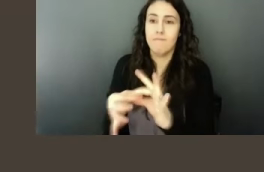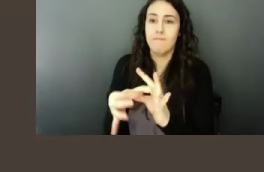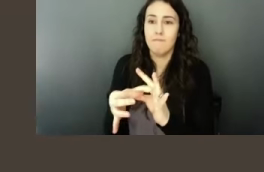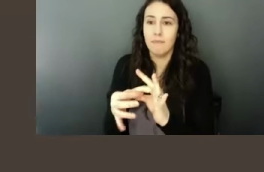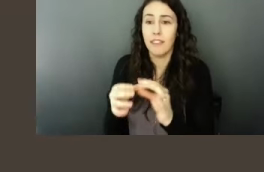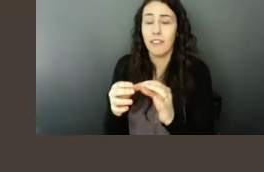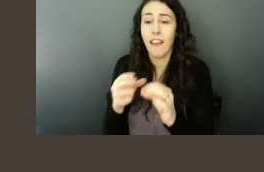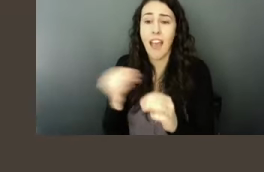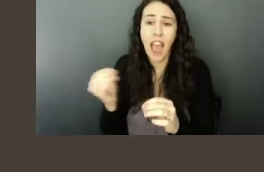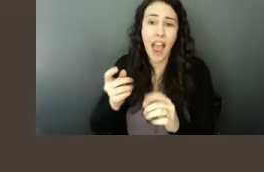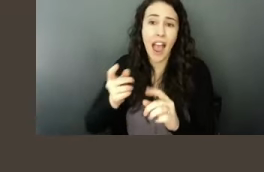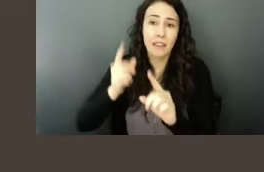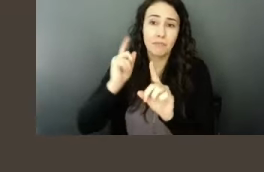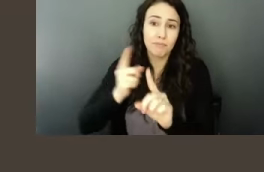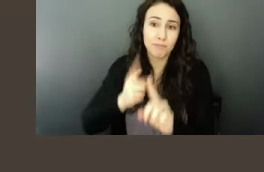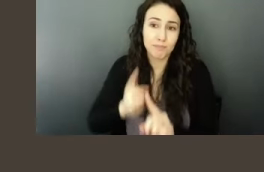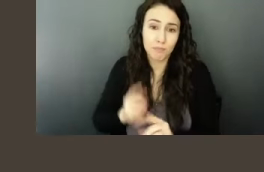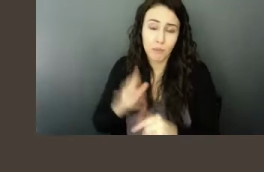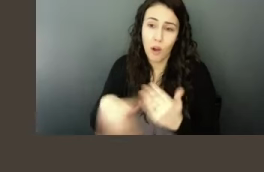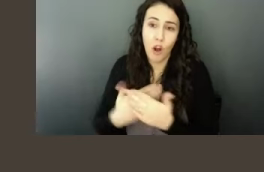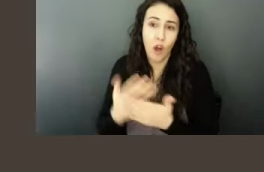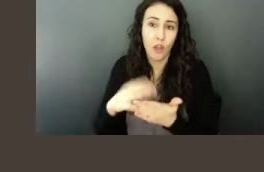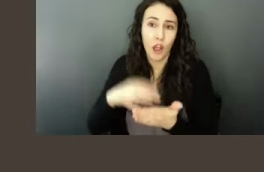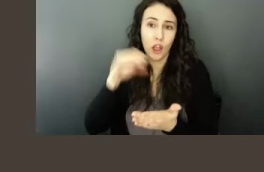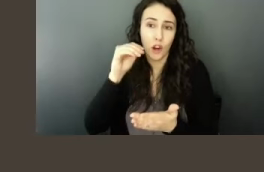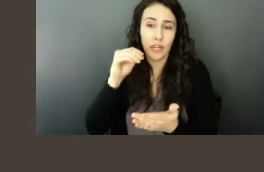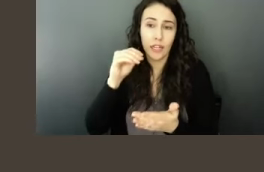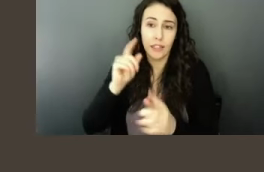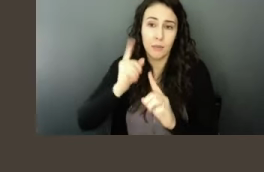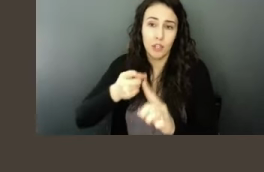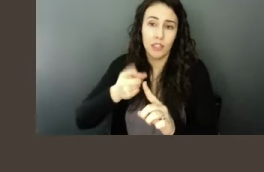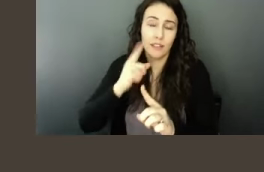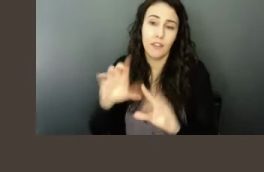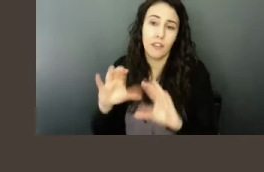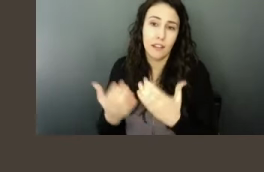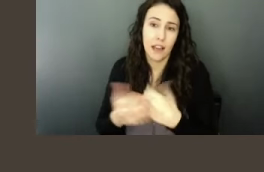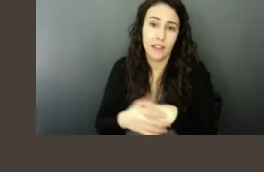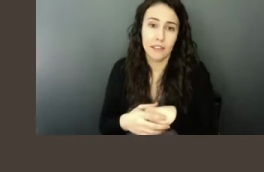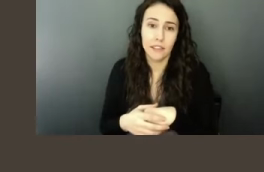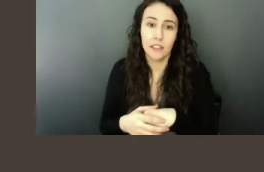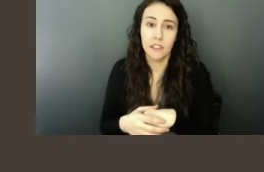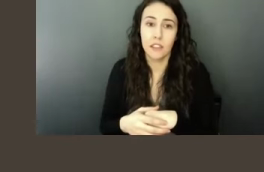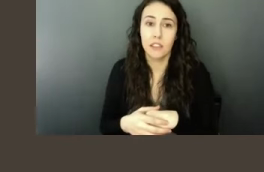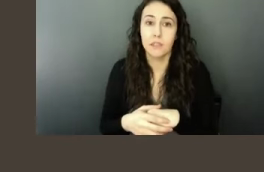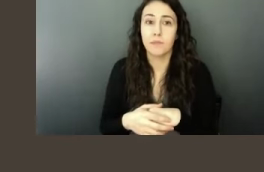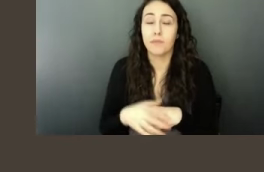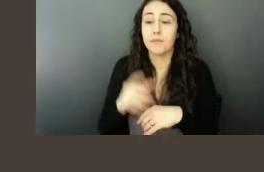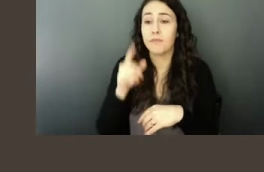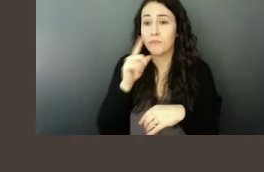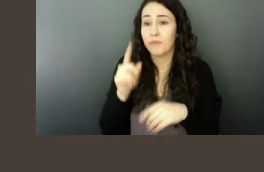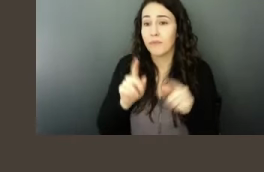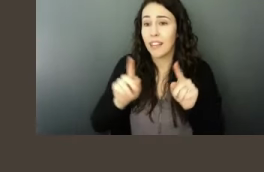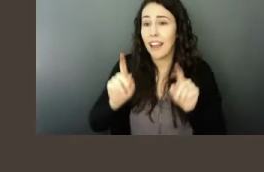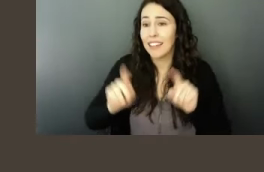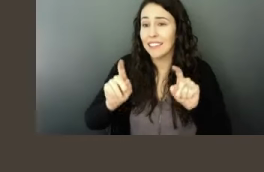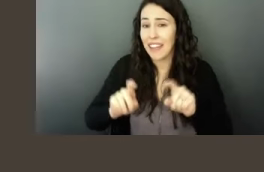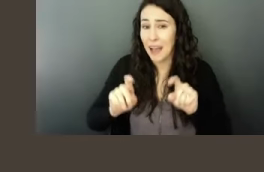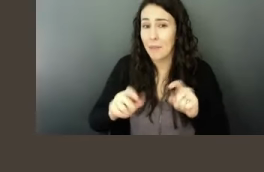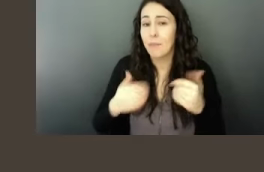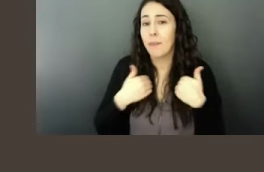learning objectives for the class? So in looking at an exam, it also does have low utility value as